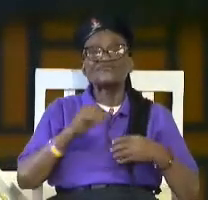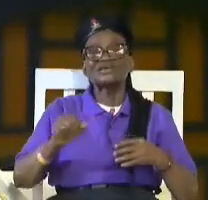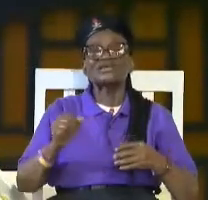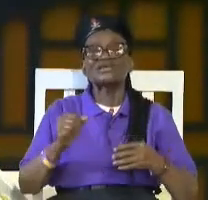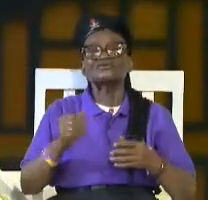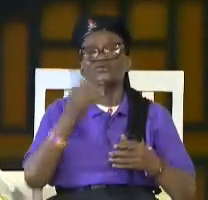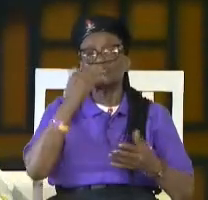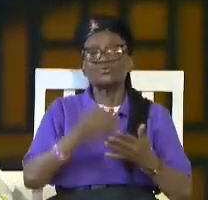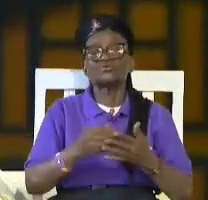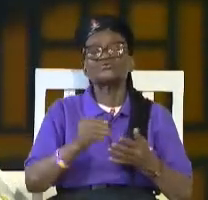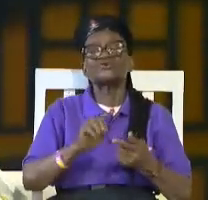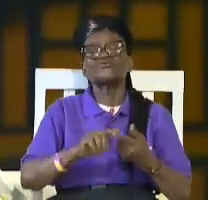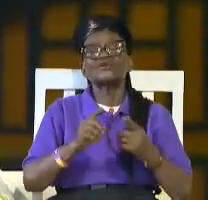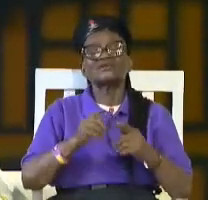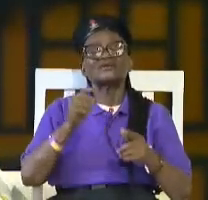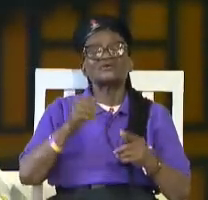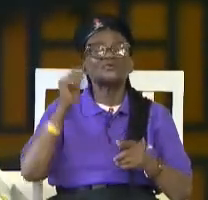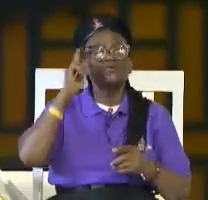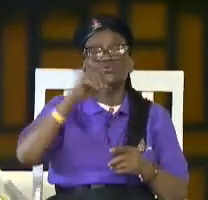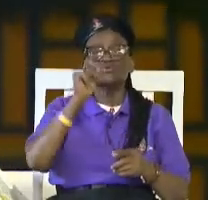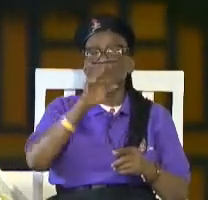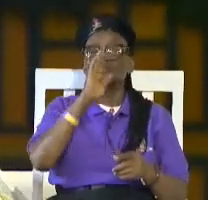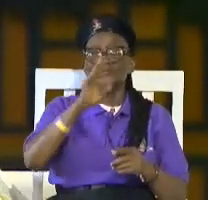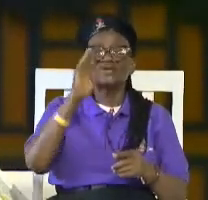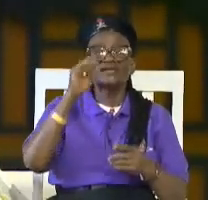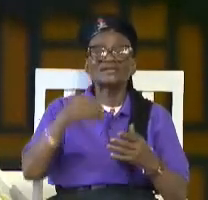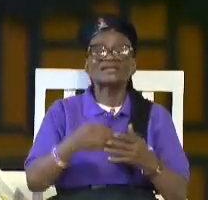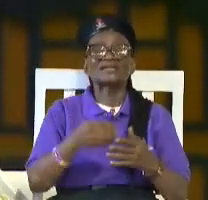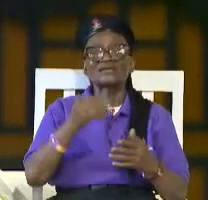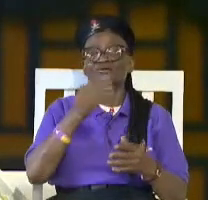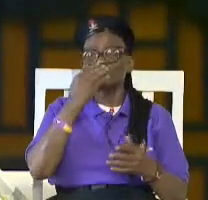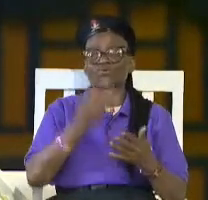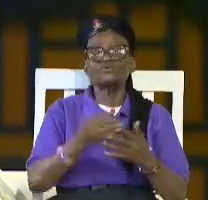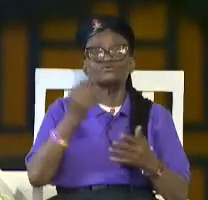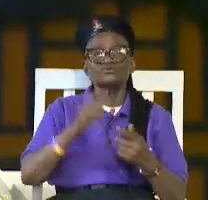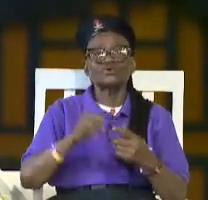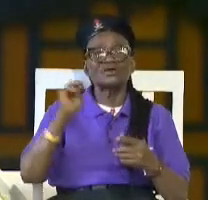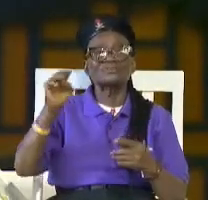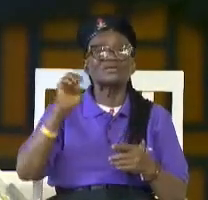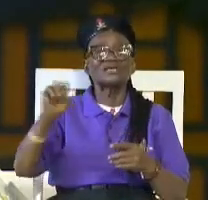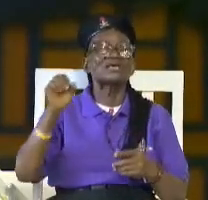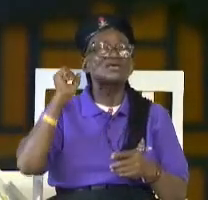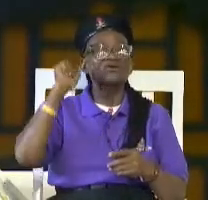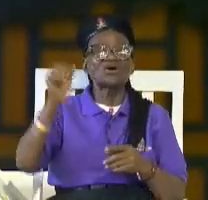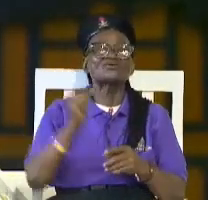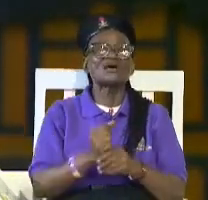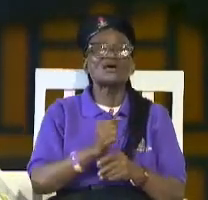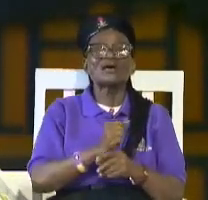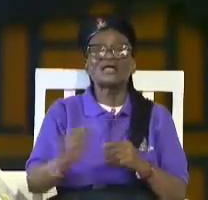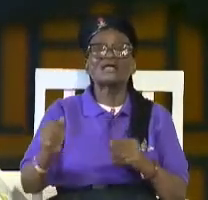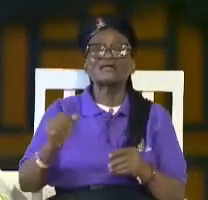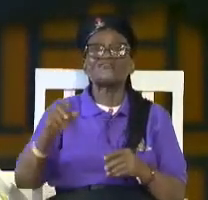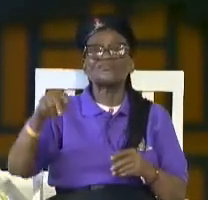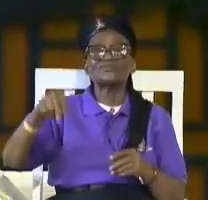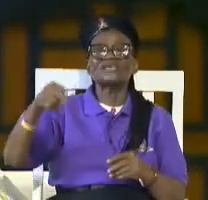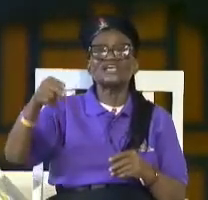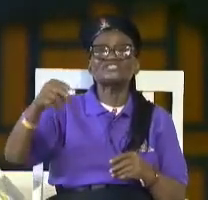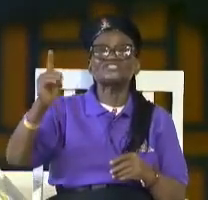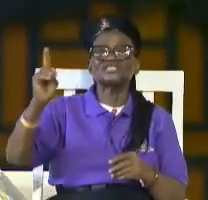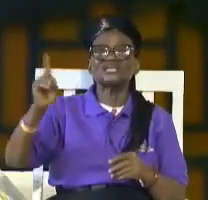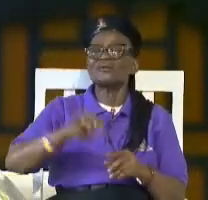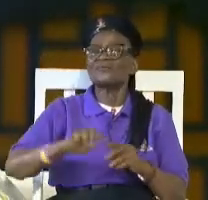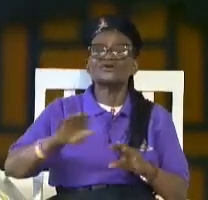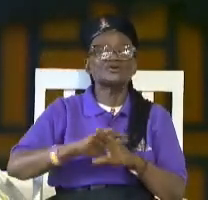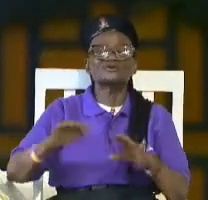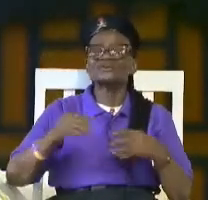him. He got admission for his PhD, but didn't have enough money to pay. To the glory